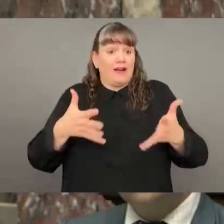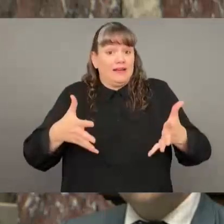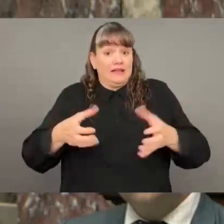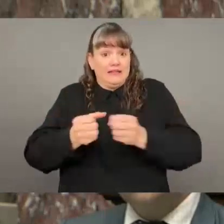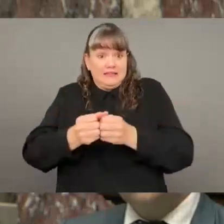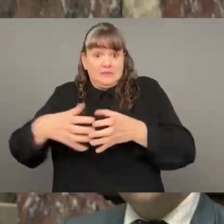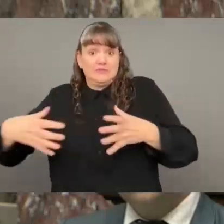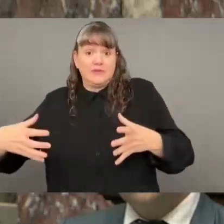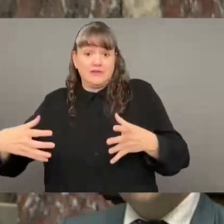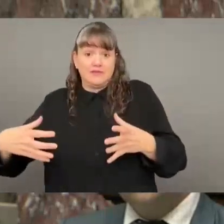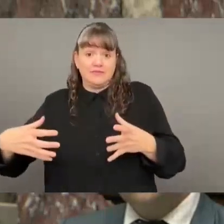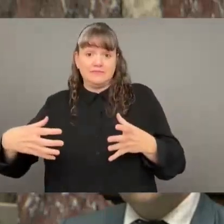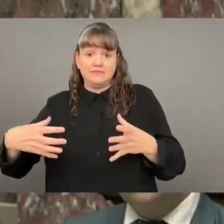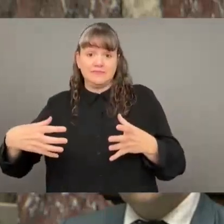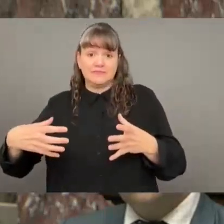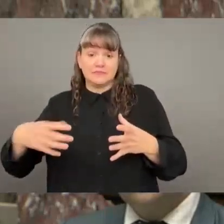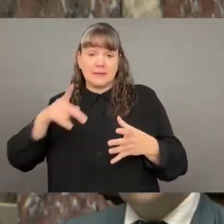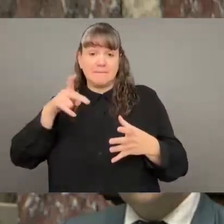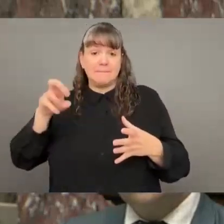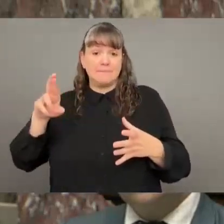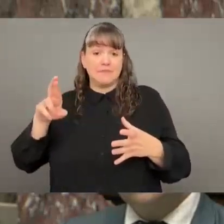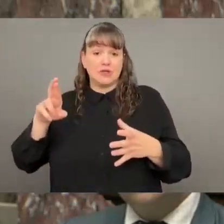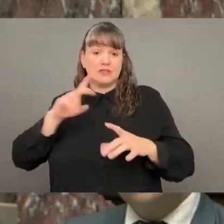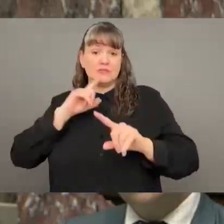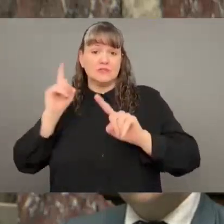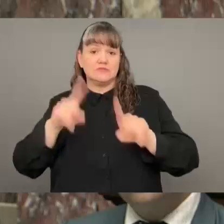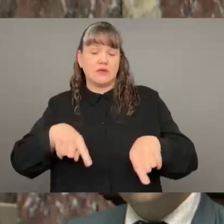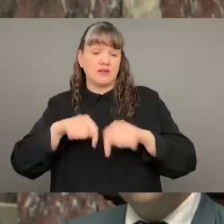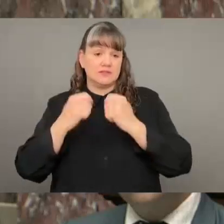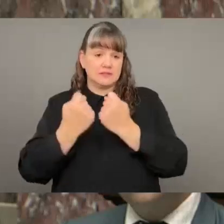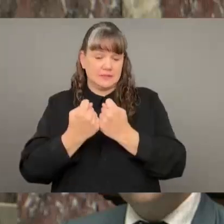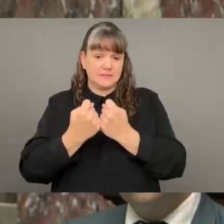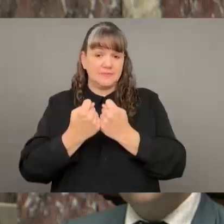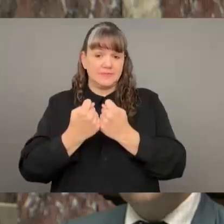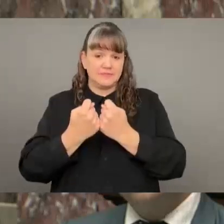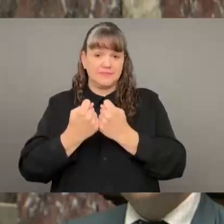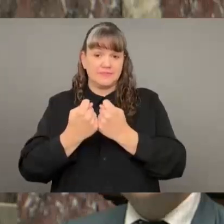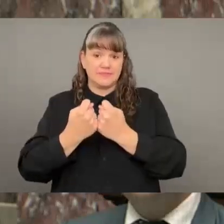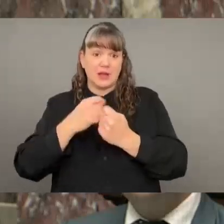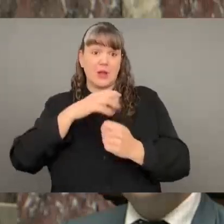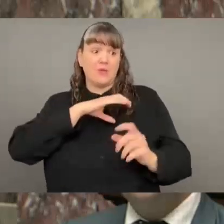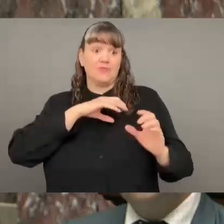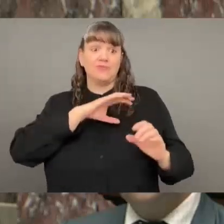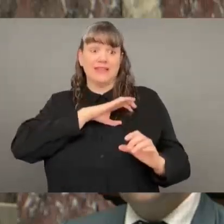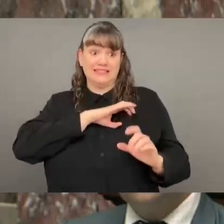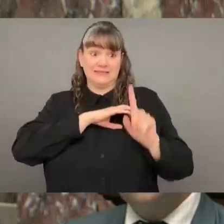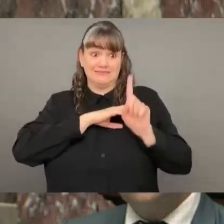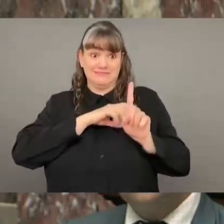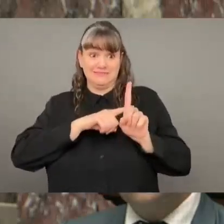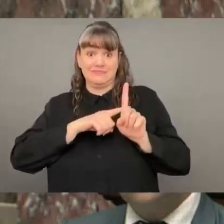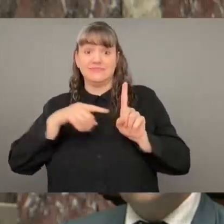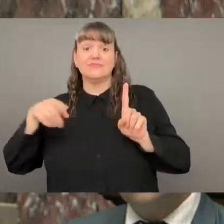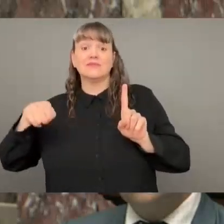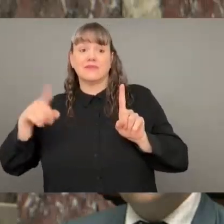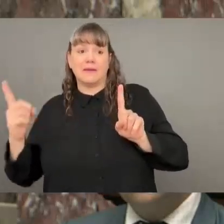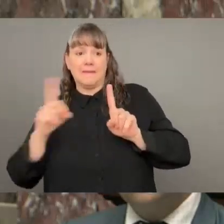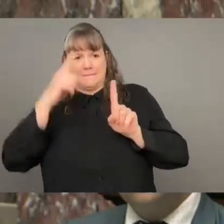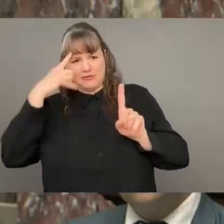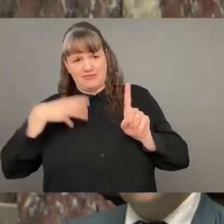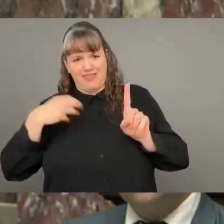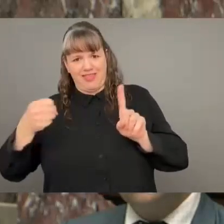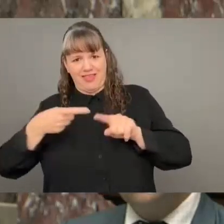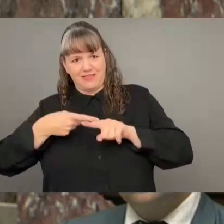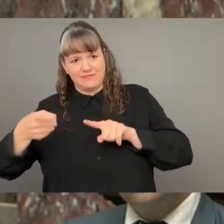bringing together police, mental health professionals, and outreach workers to proactively